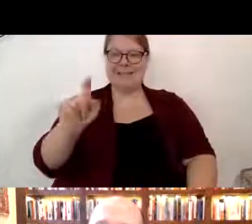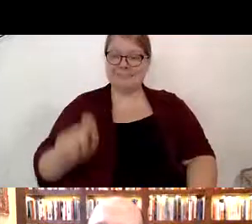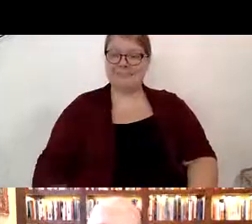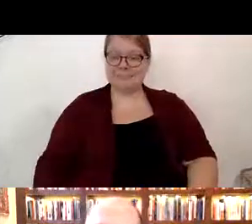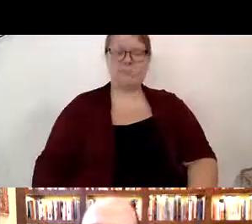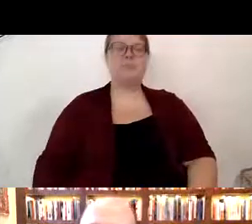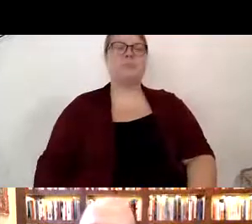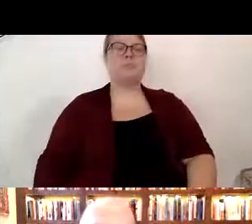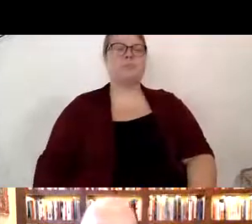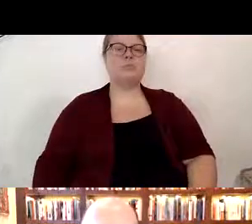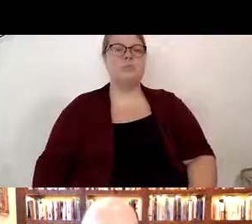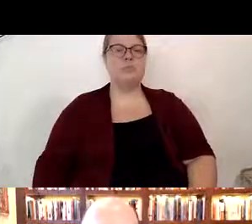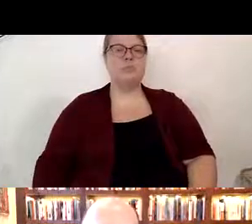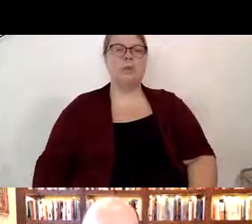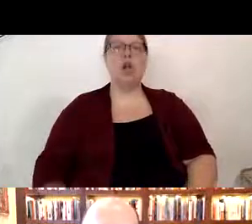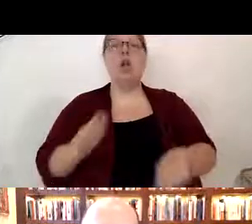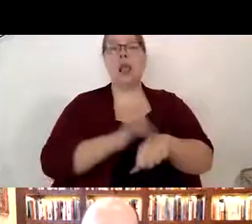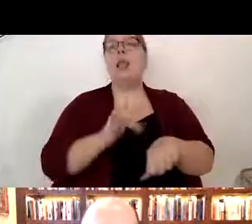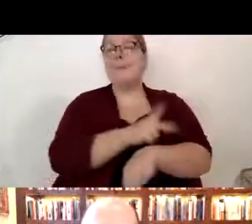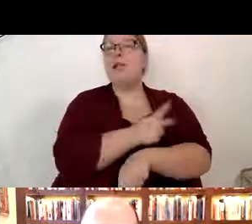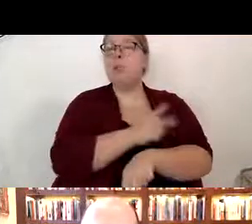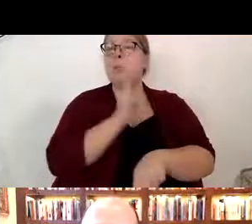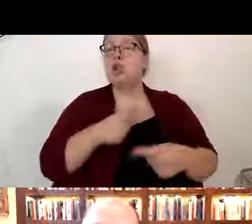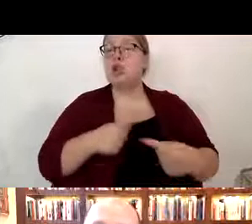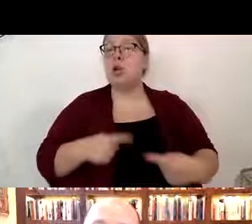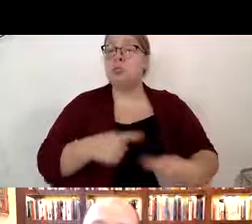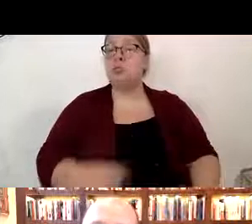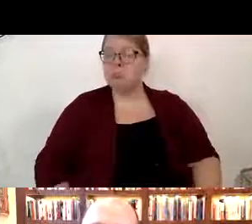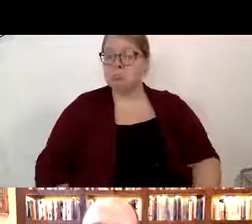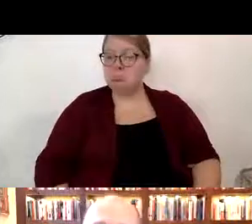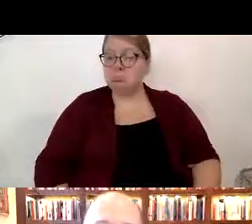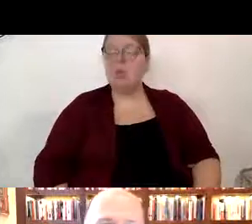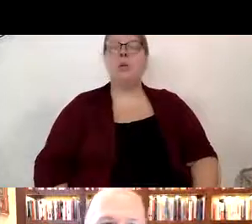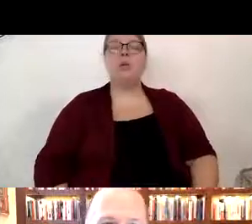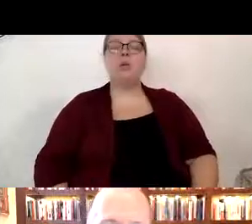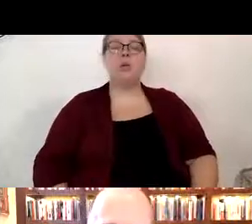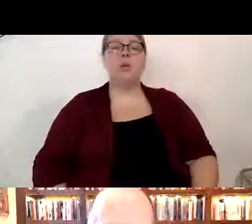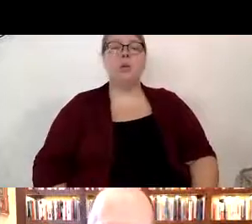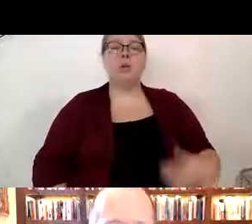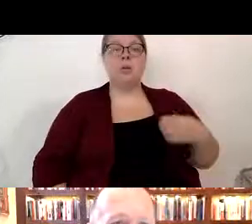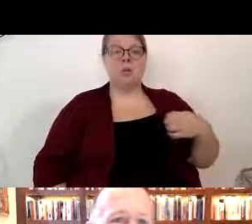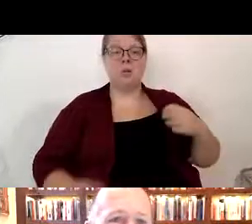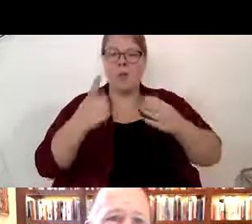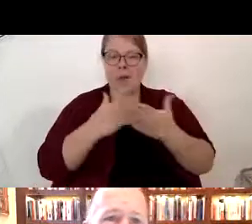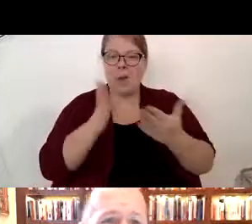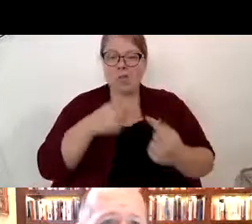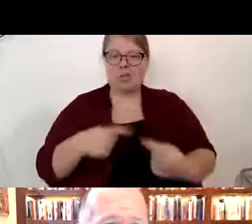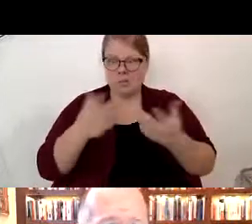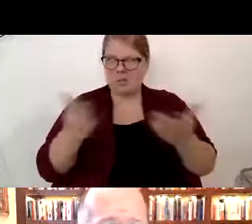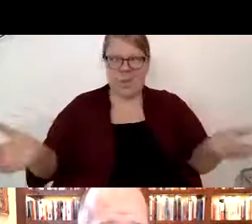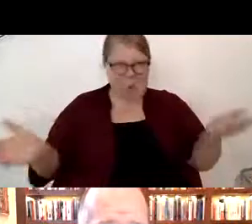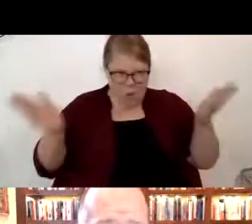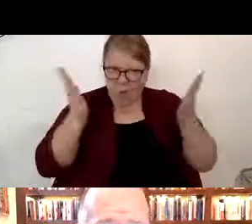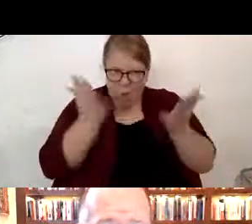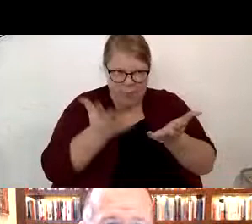Patients early on are going to struggle. And one of the things they're going to struggle with is, what the hell does this have to do with my